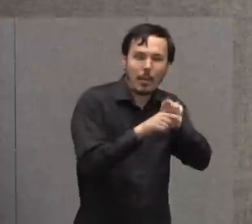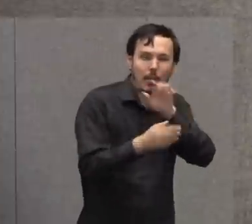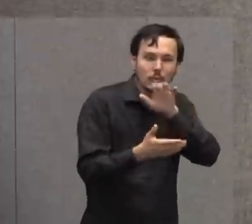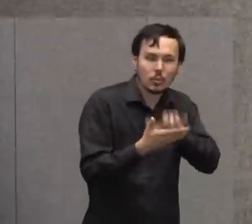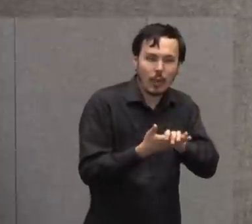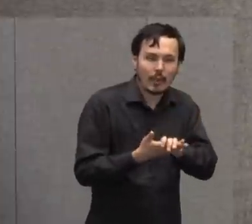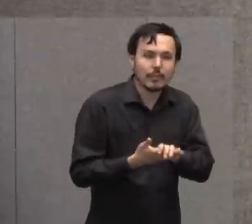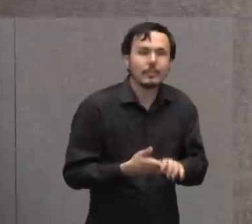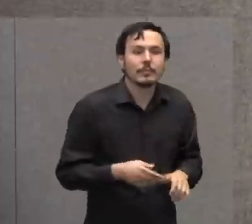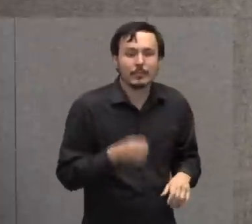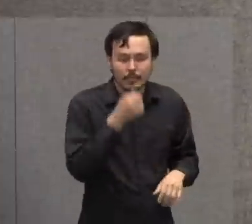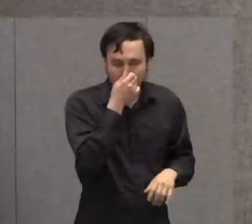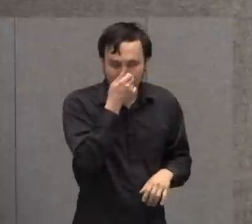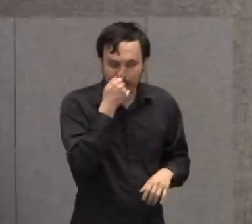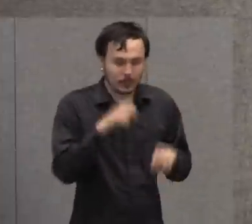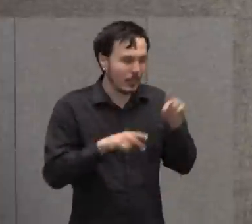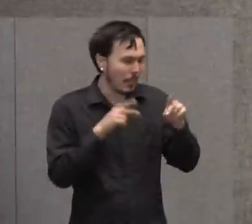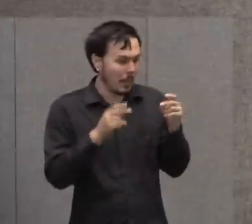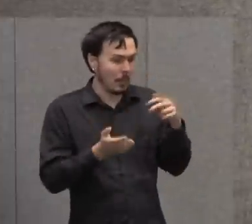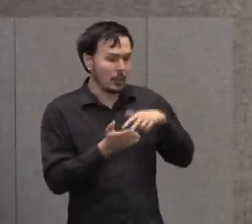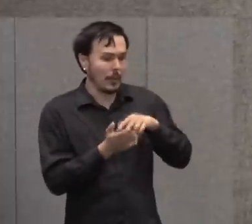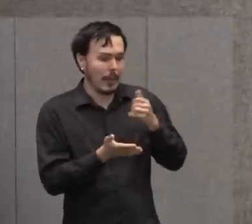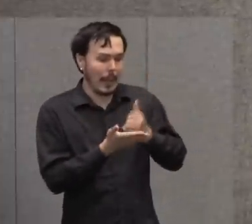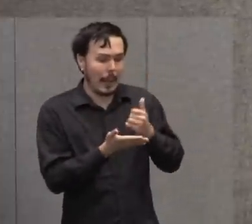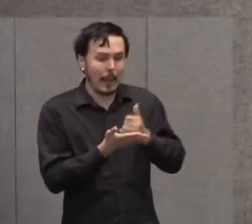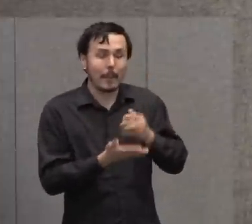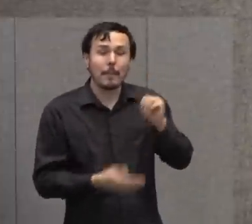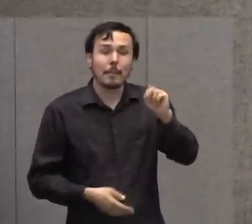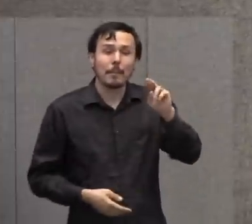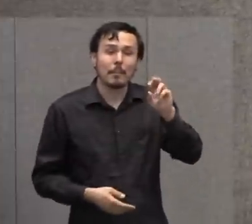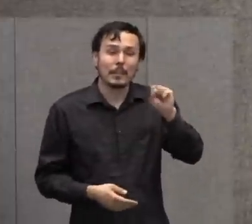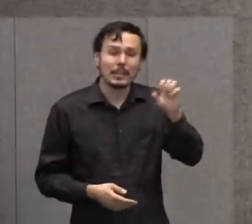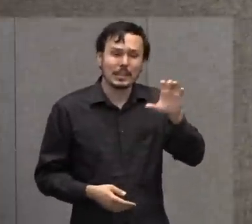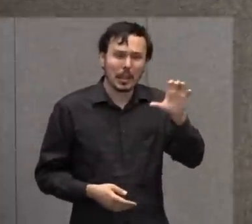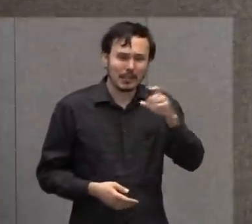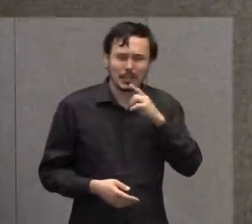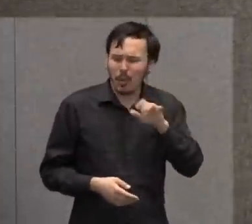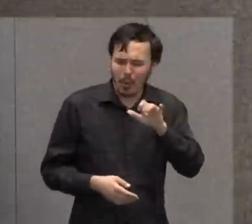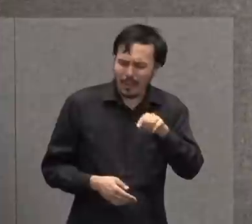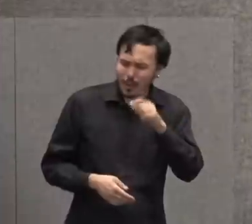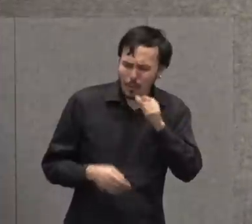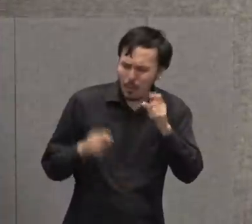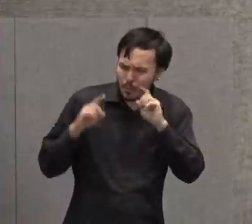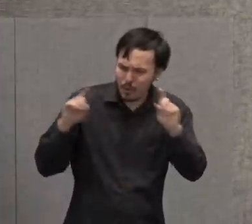up to help. But that won't work, said Mrs. Comfort.